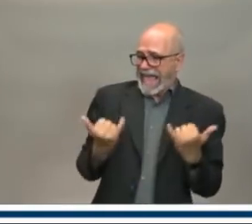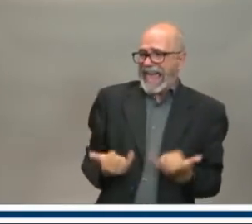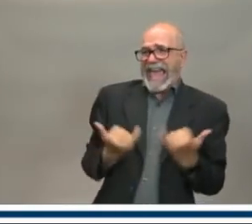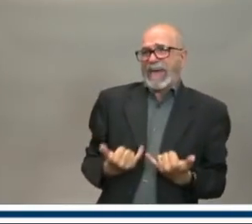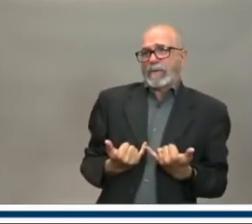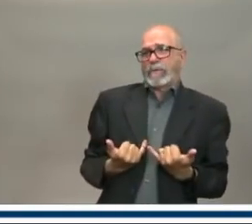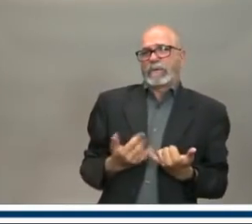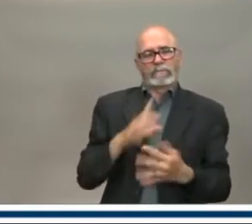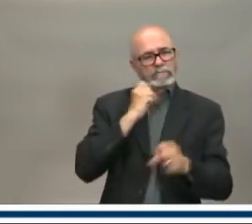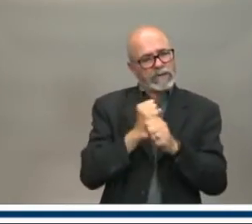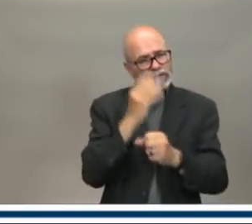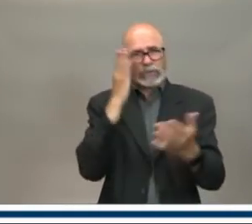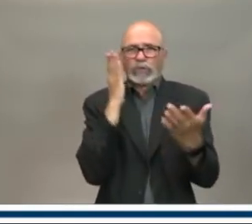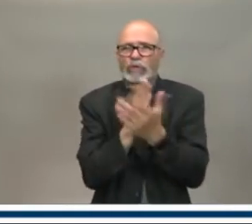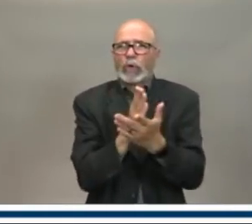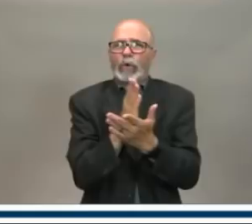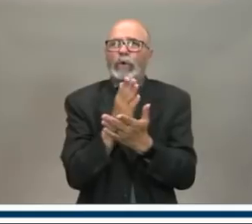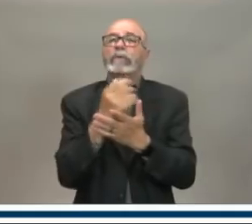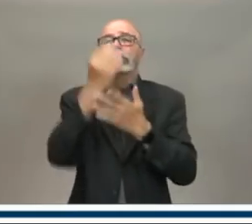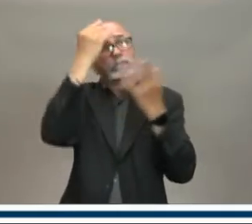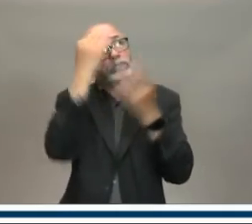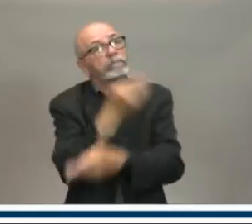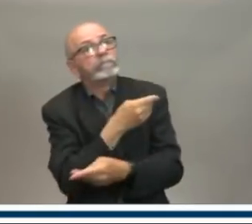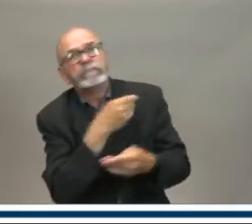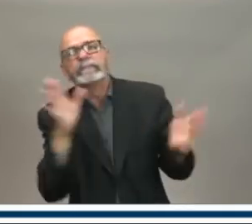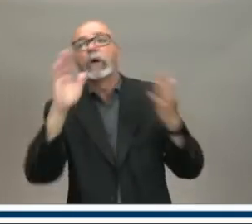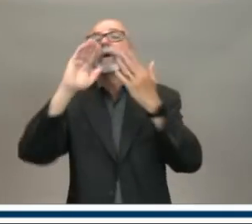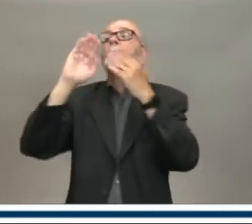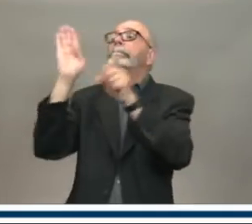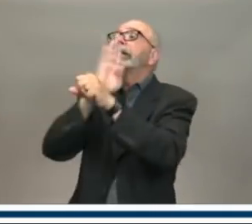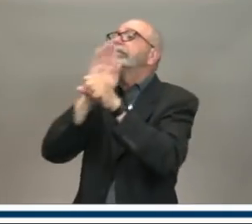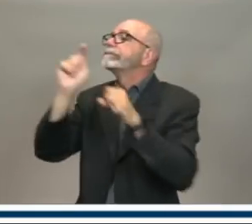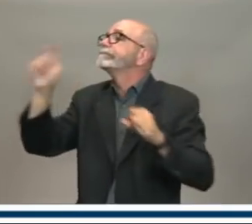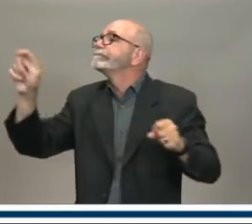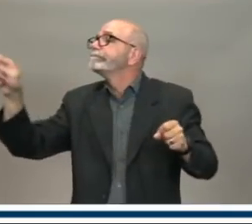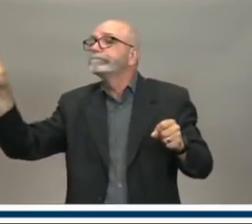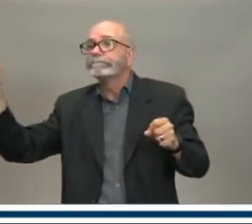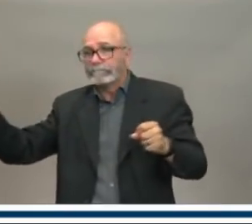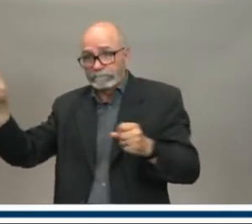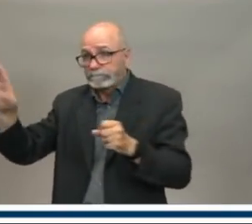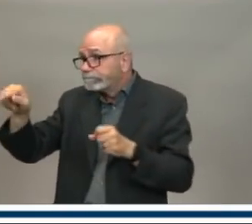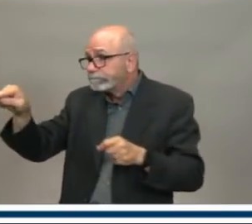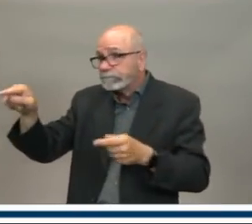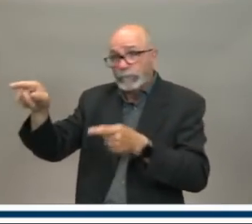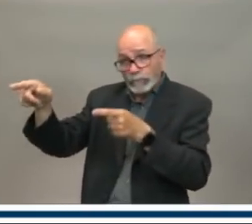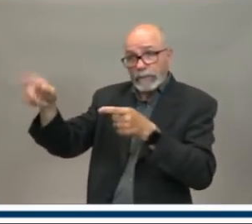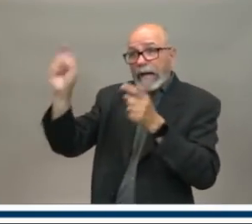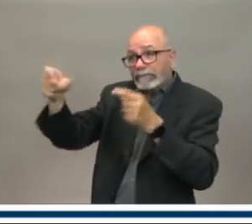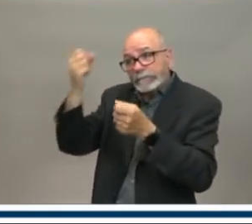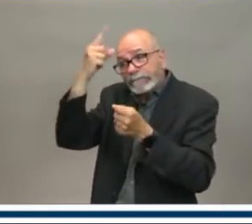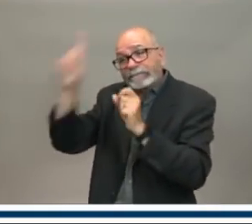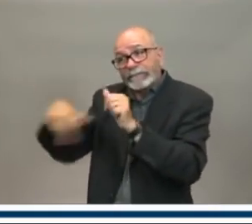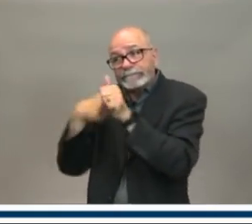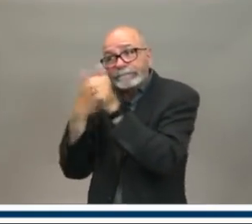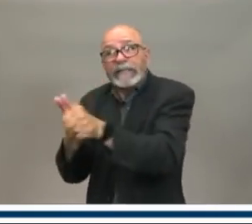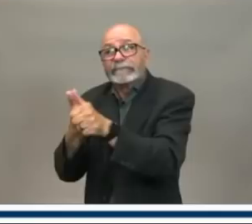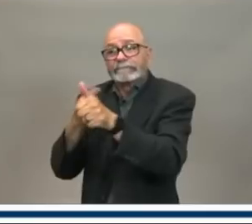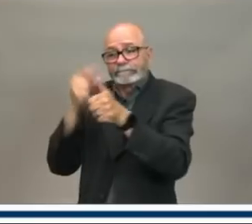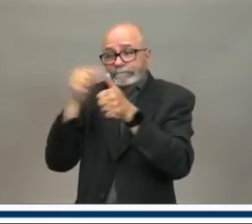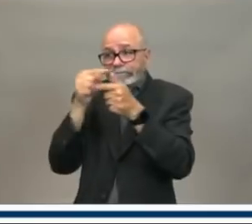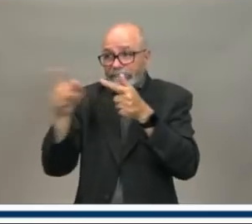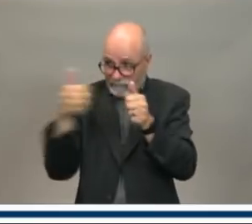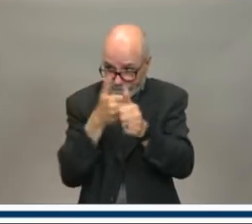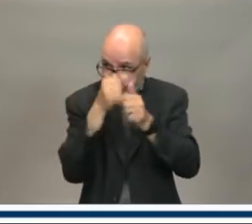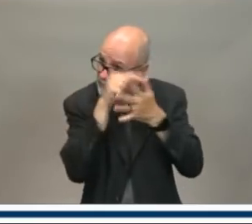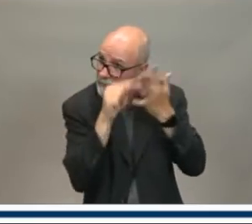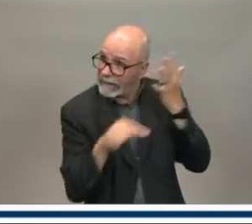and communicate to organizations that represent businesses across the province, make sure that they understand how to follow public health protocol.